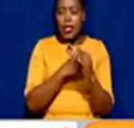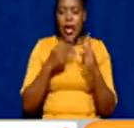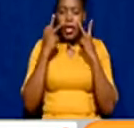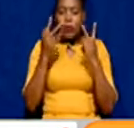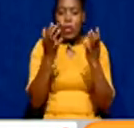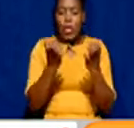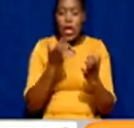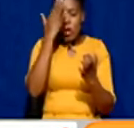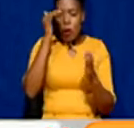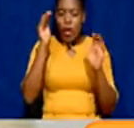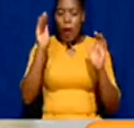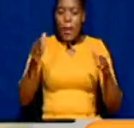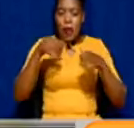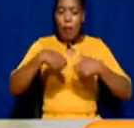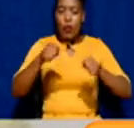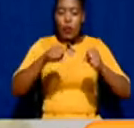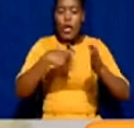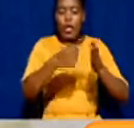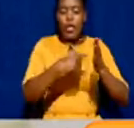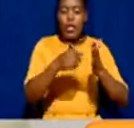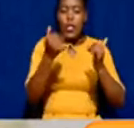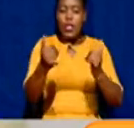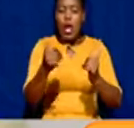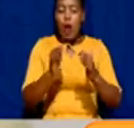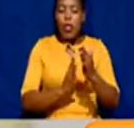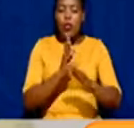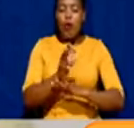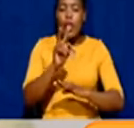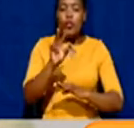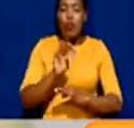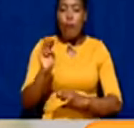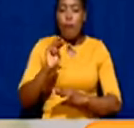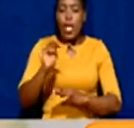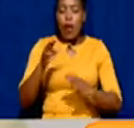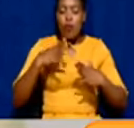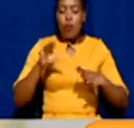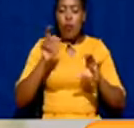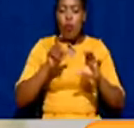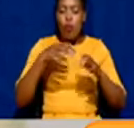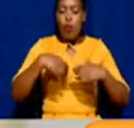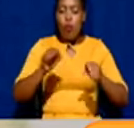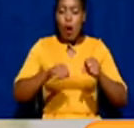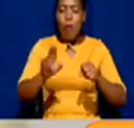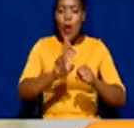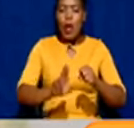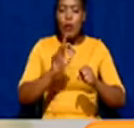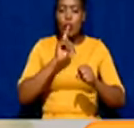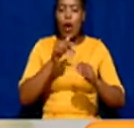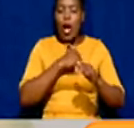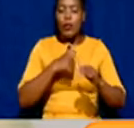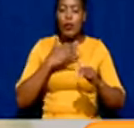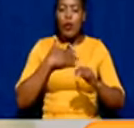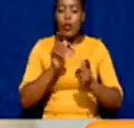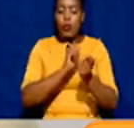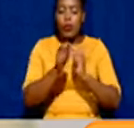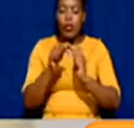because there's a huge motorcycle industry at the moment with over 2 million riders today. So we are slowly working towards a greener future to